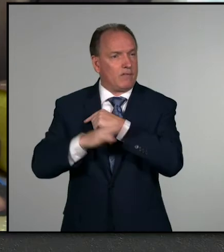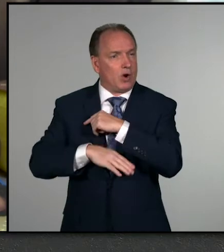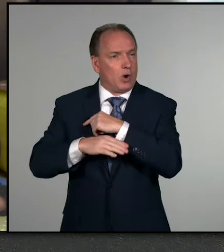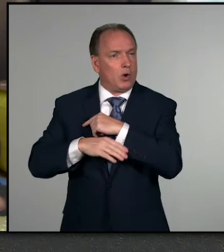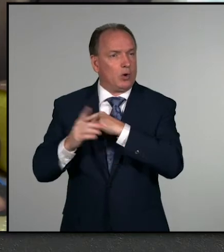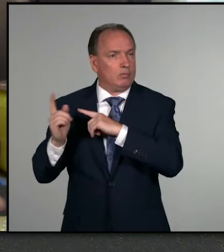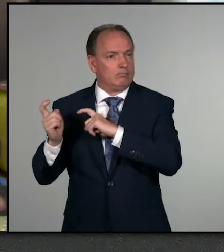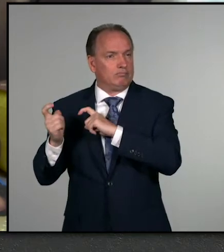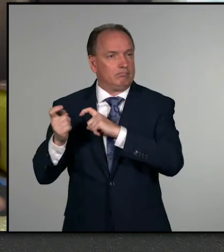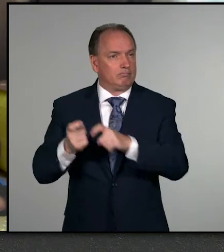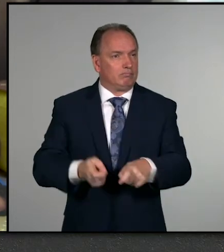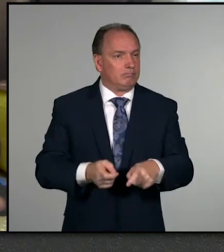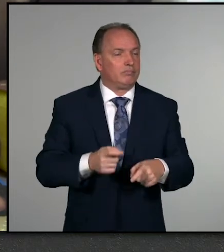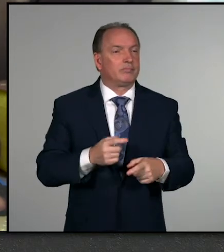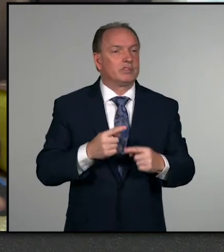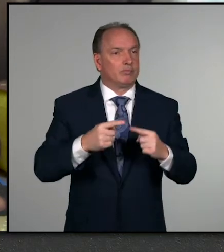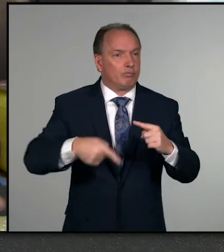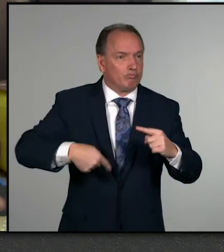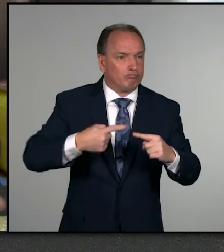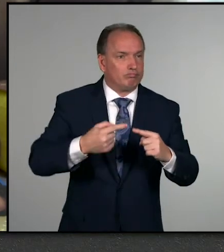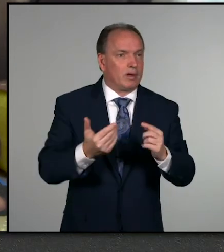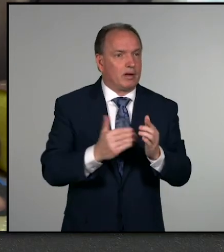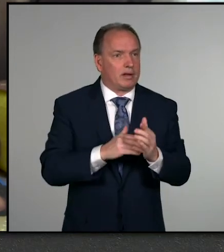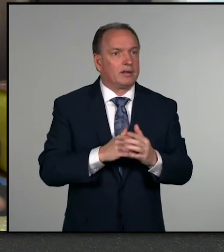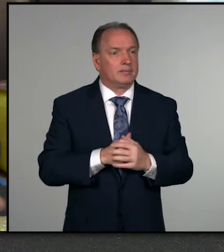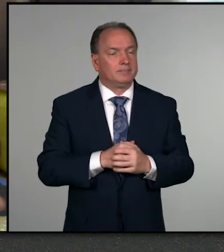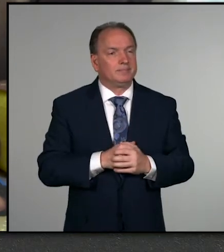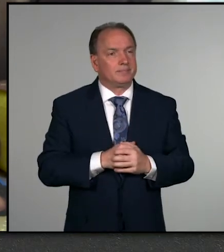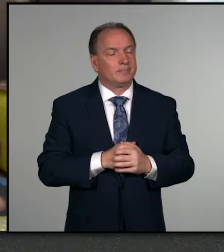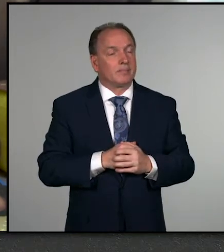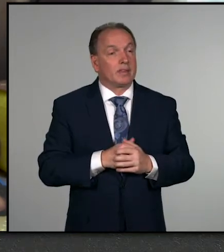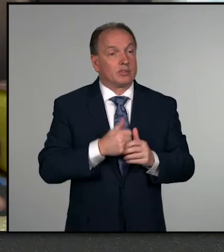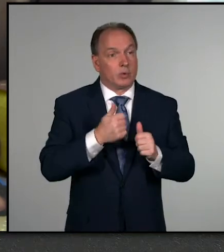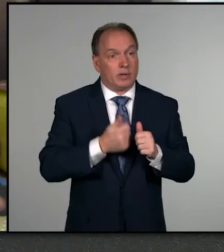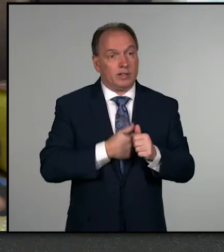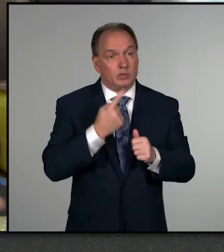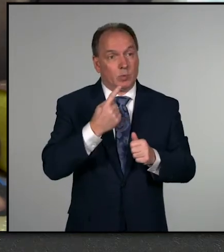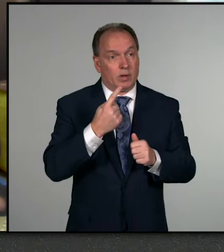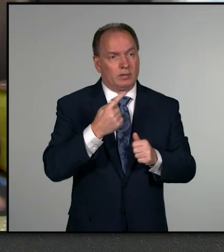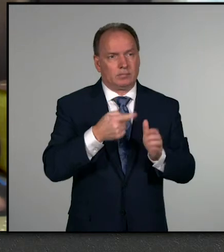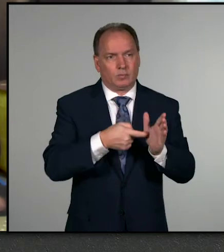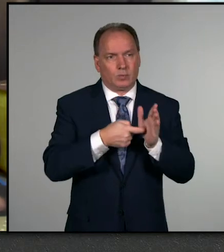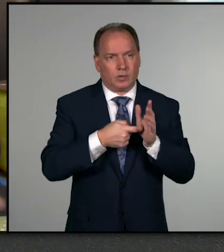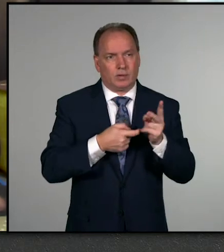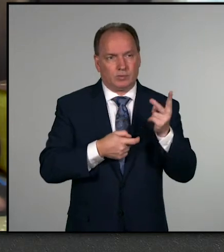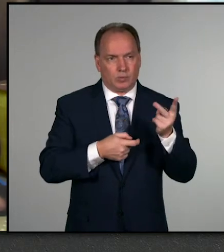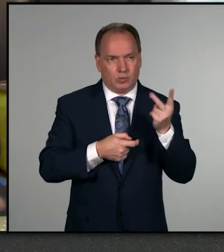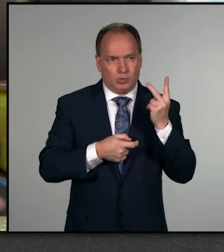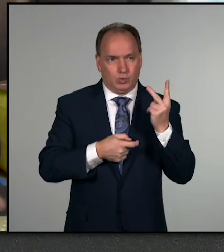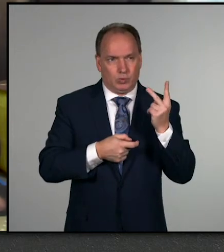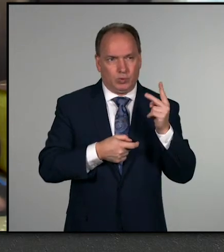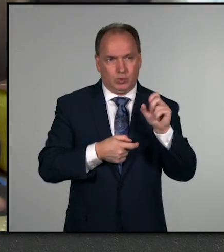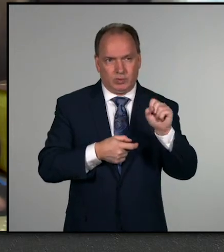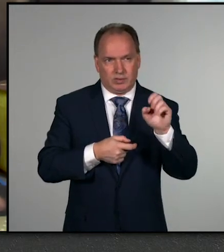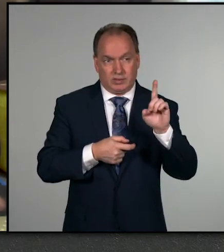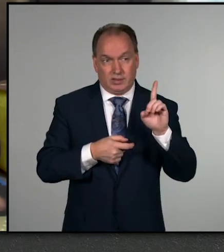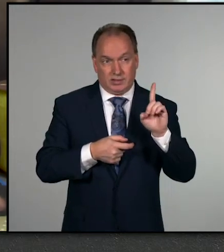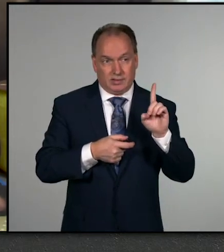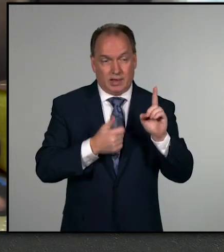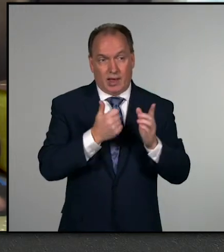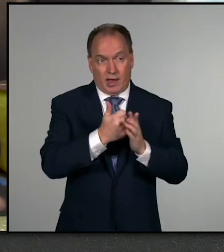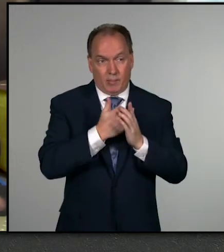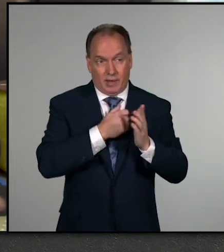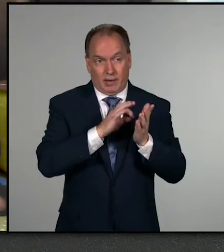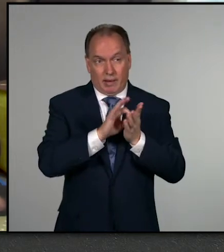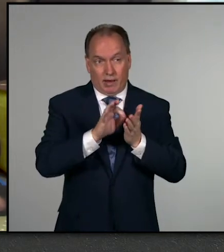time, and we use those too. So each of these shells needs 2 pumpkin seeds. Can you help me count 2